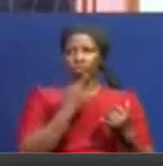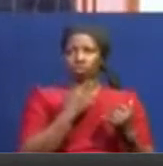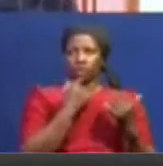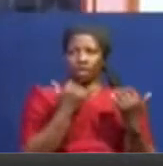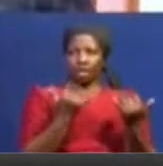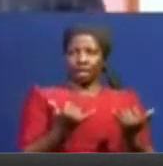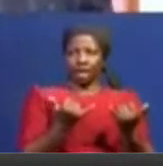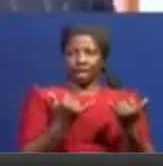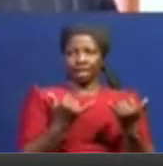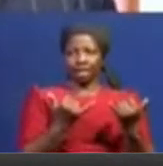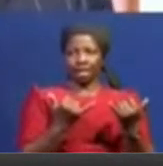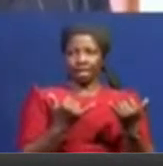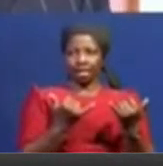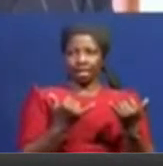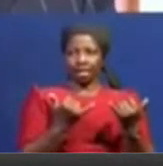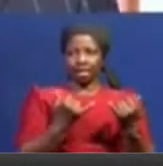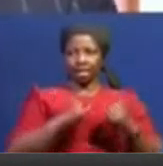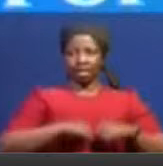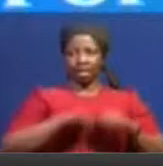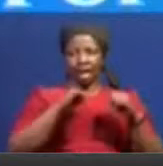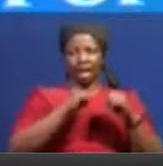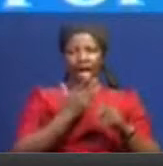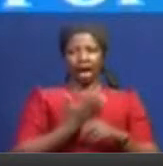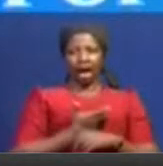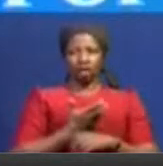of the Council of Governors?